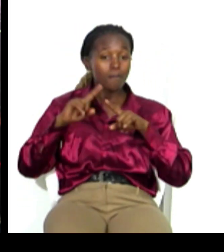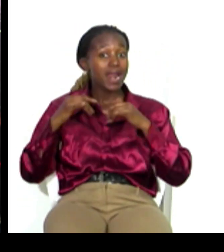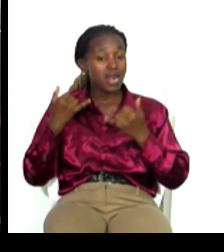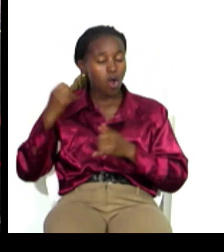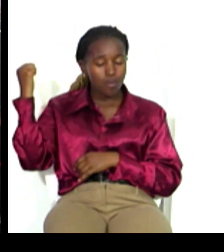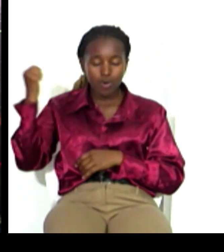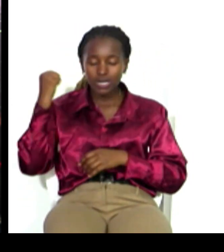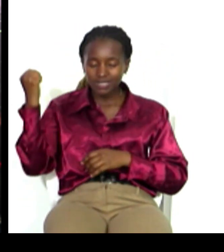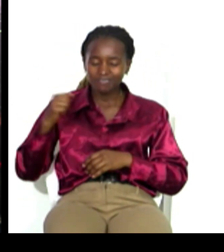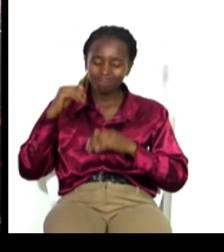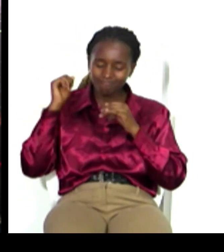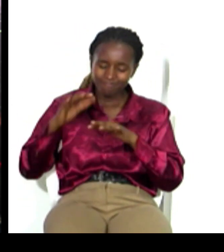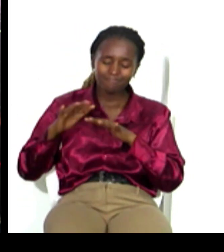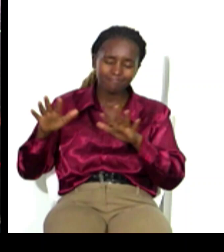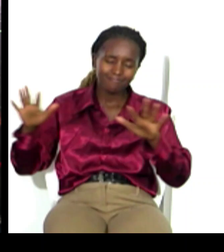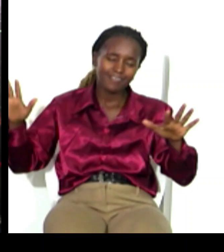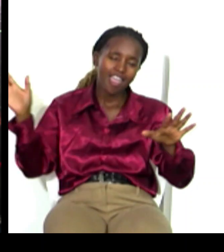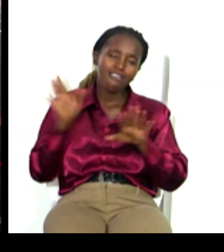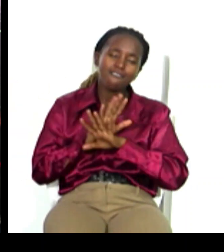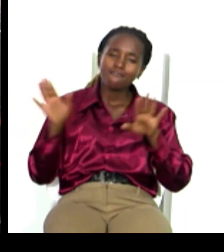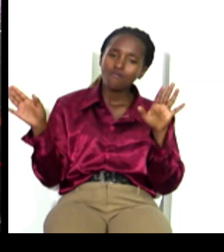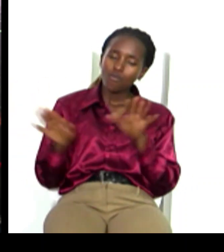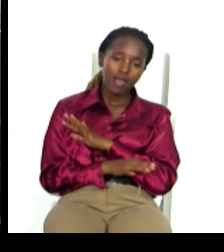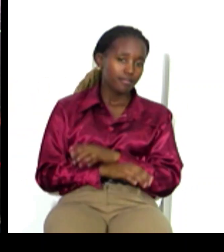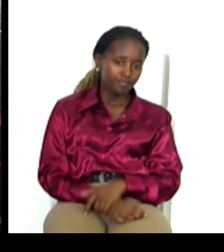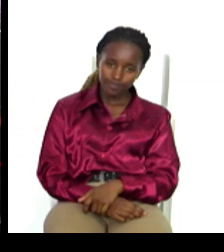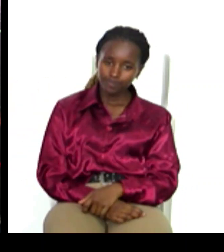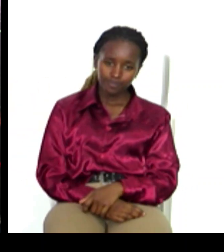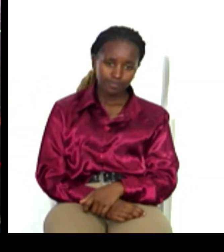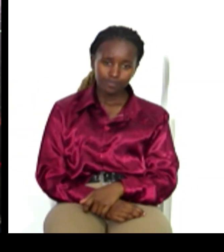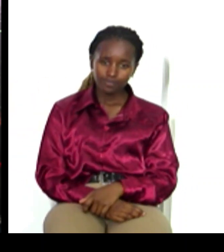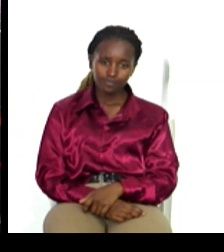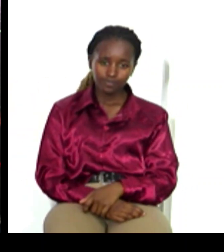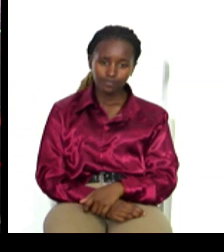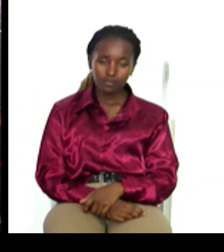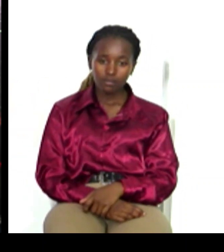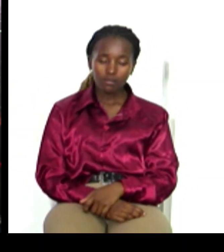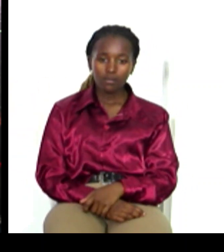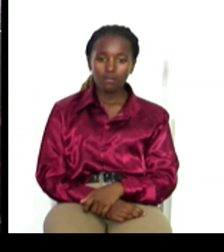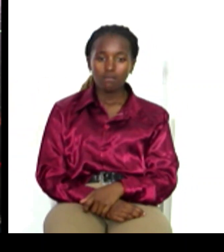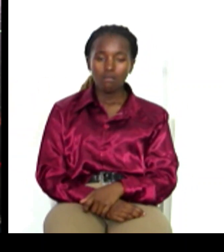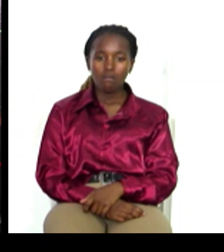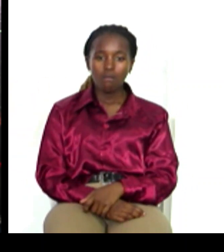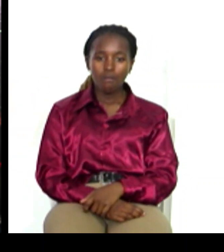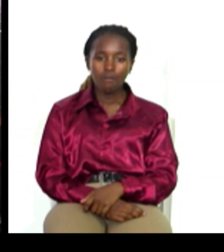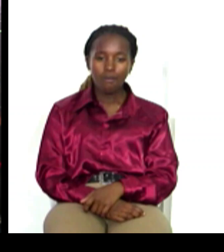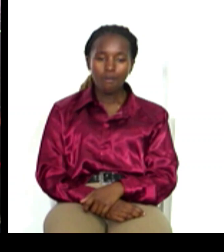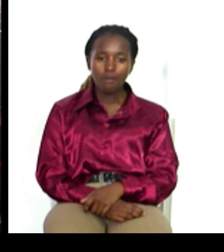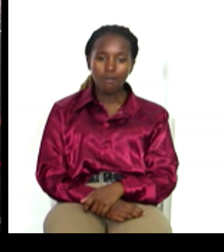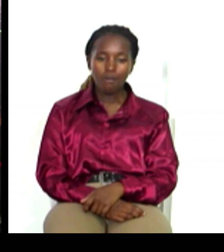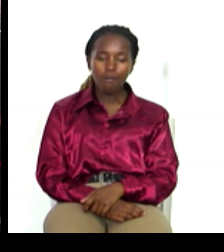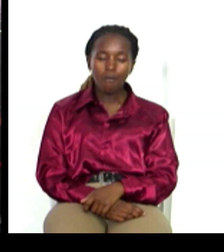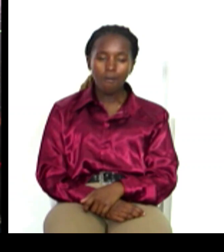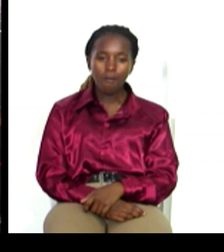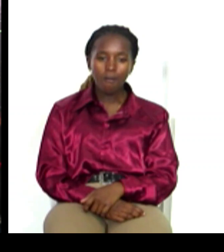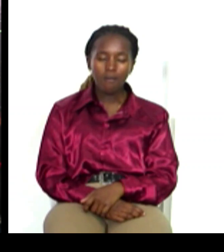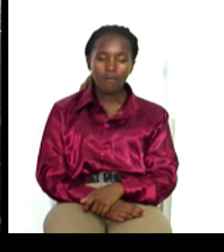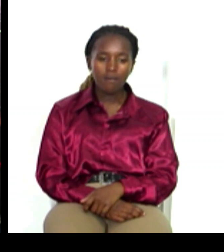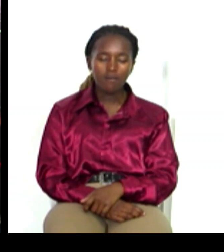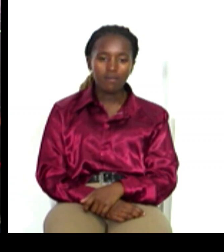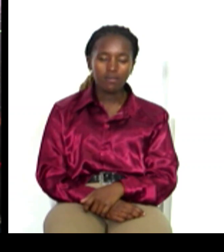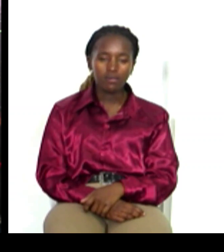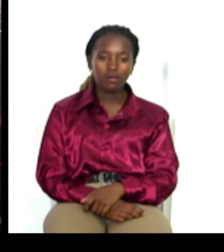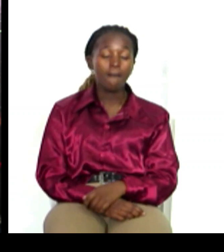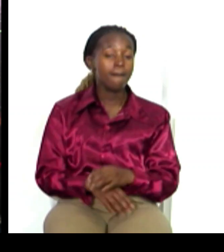right now, starting from number 1 to number 10, trending in Kenya, it's about politics. Okay. It means that the youth